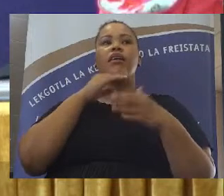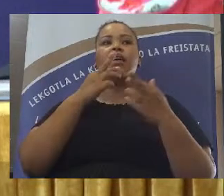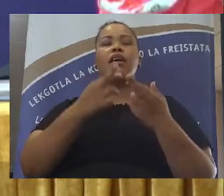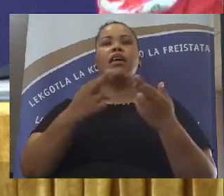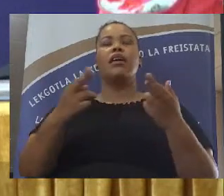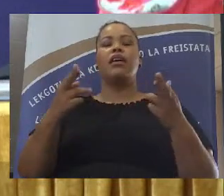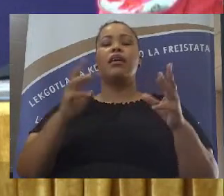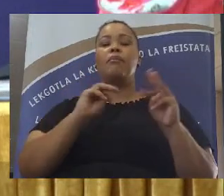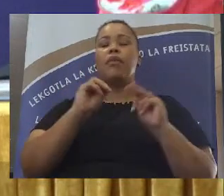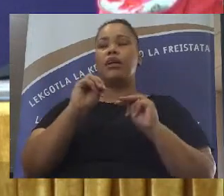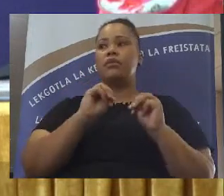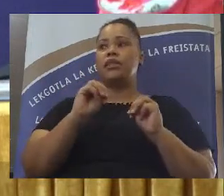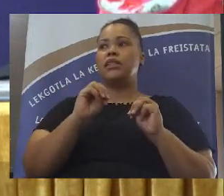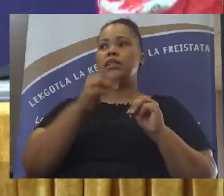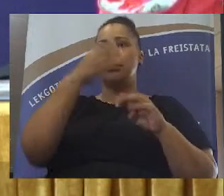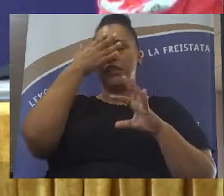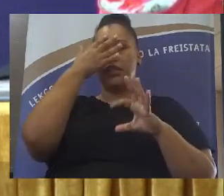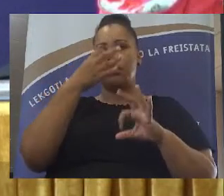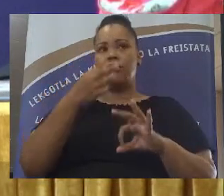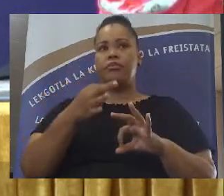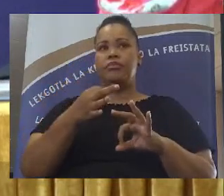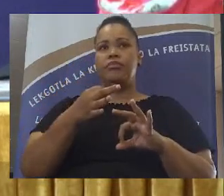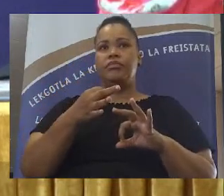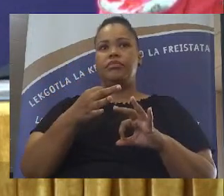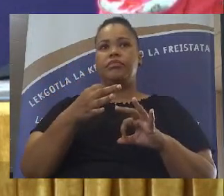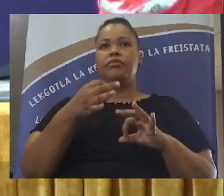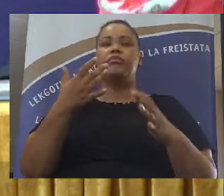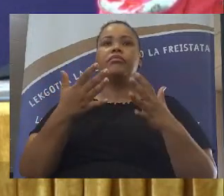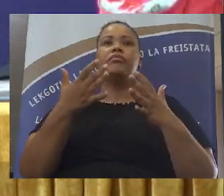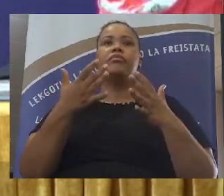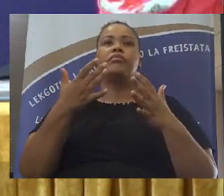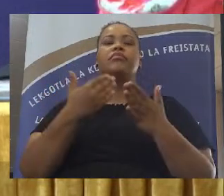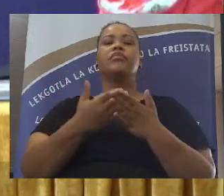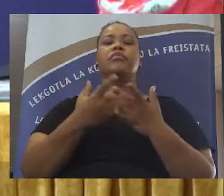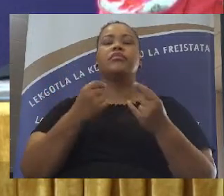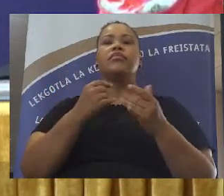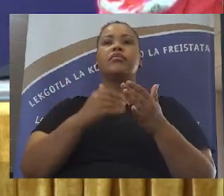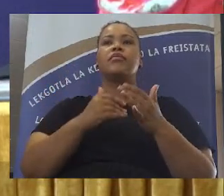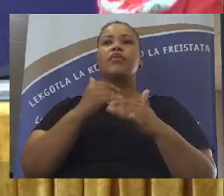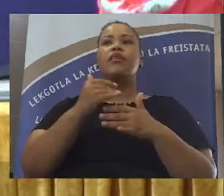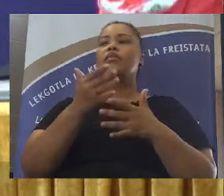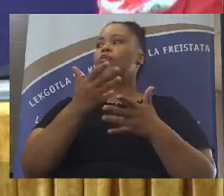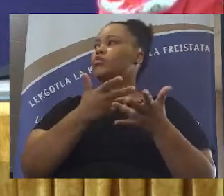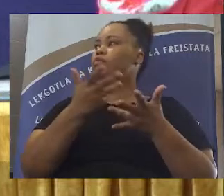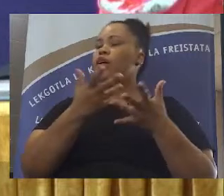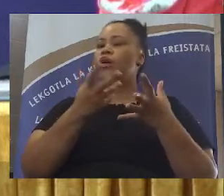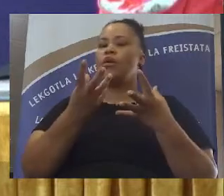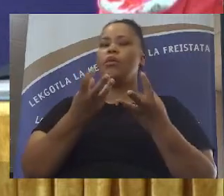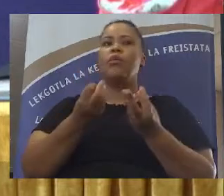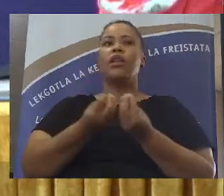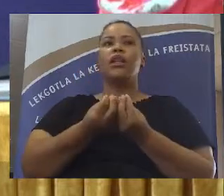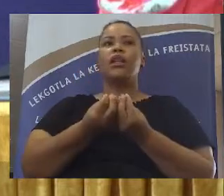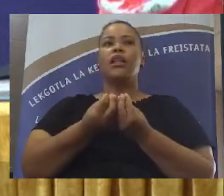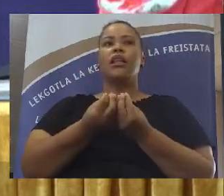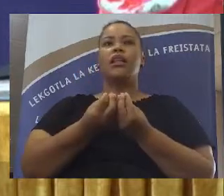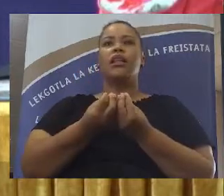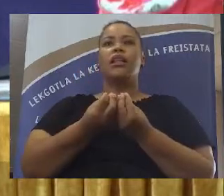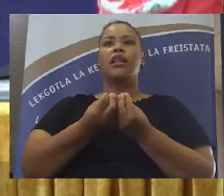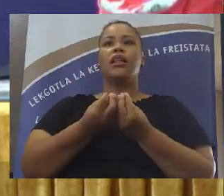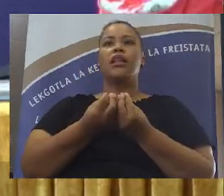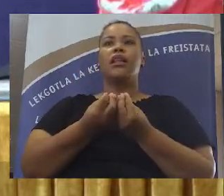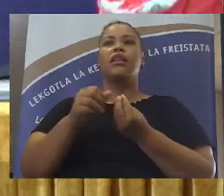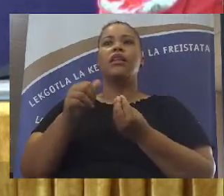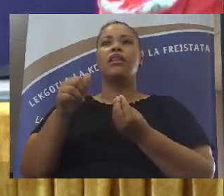The decision to direct may be made after consultation with affected petroleum